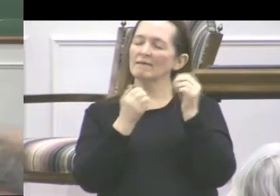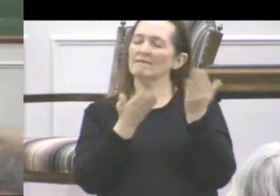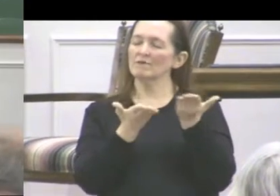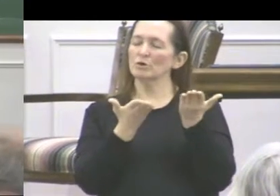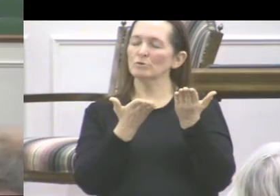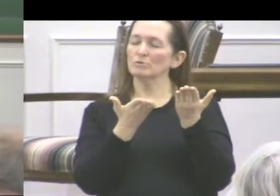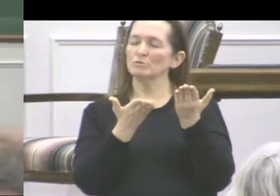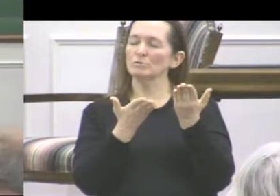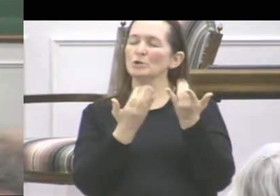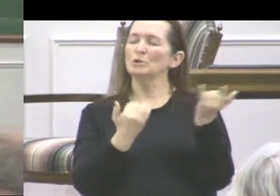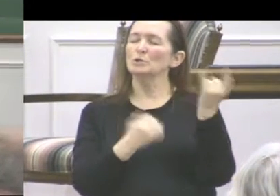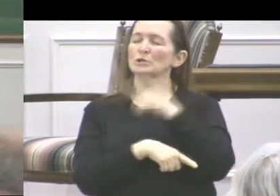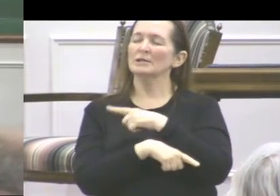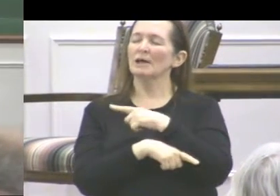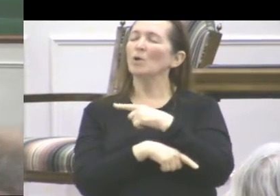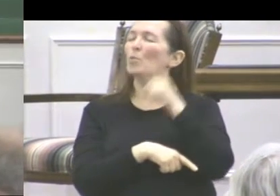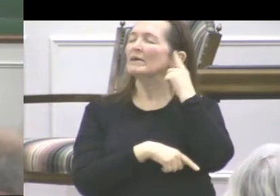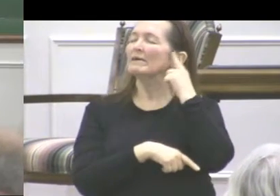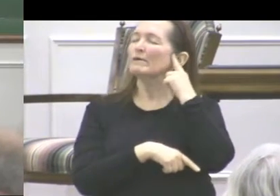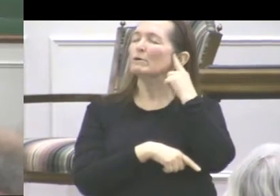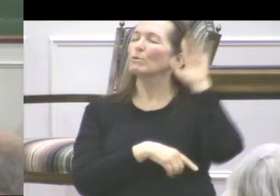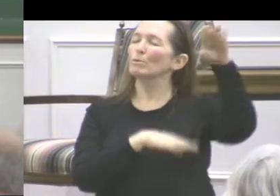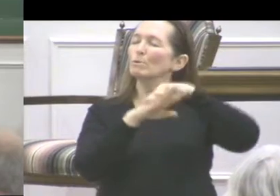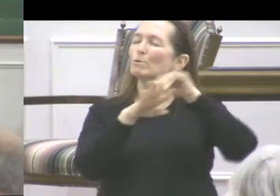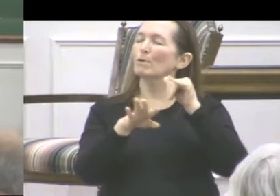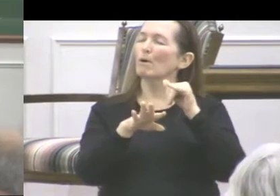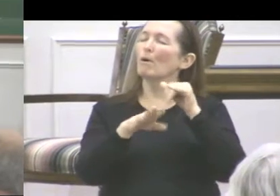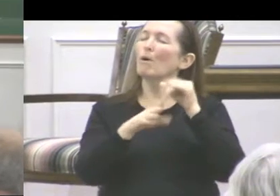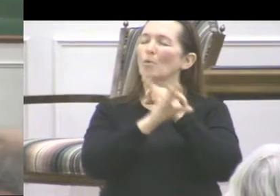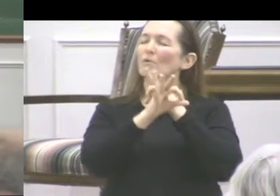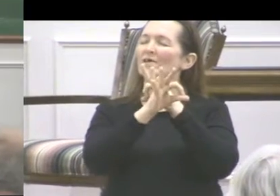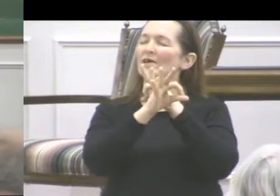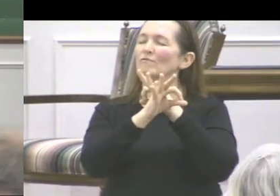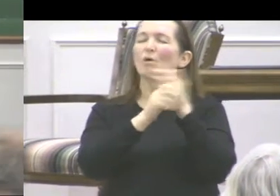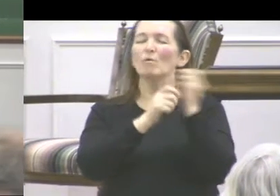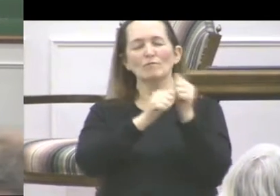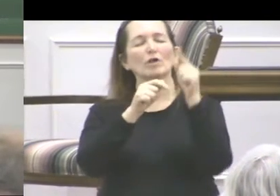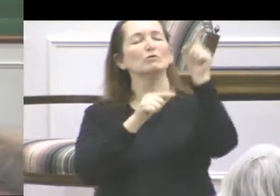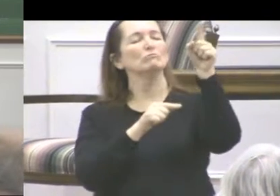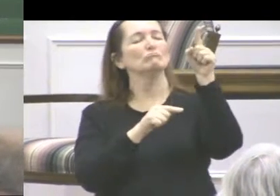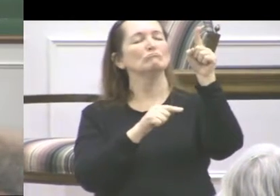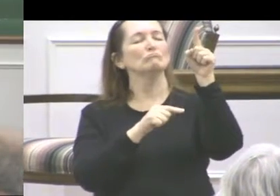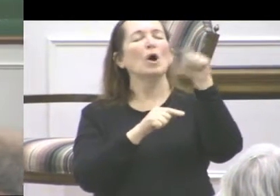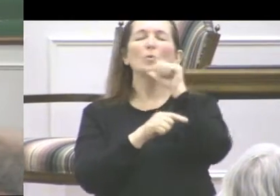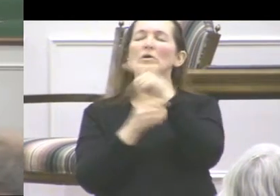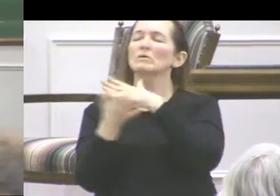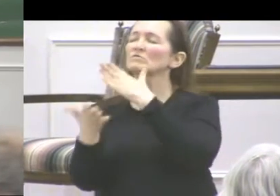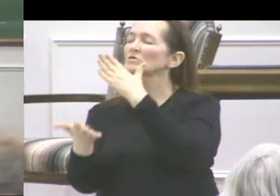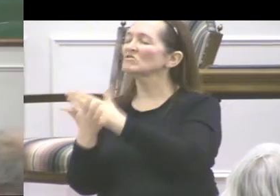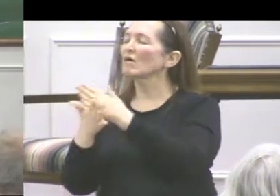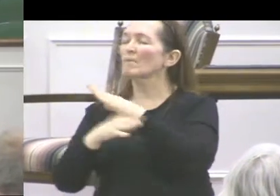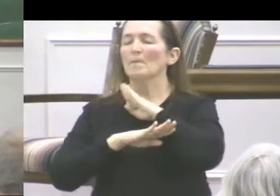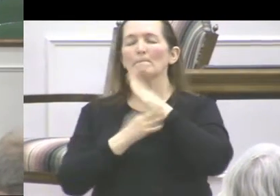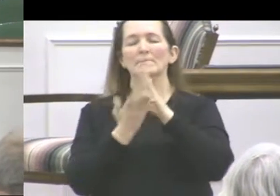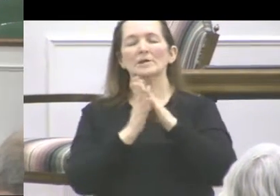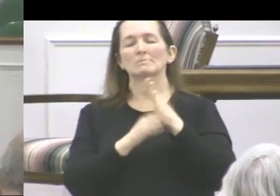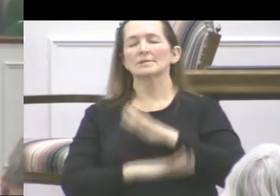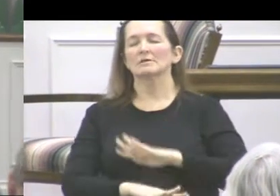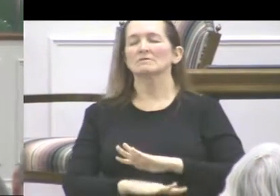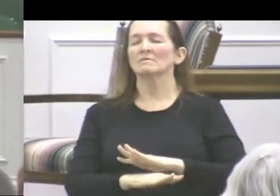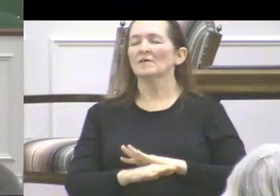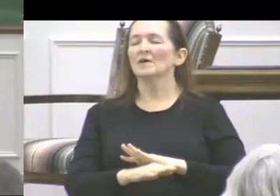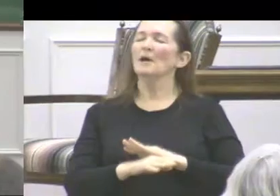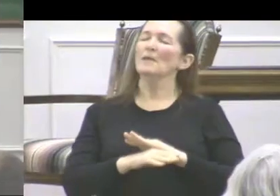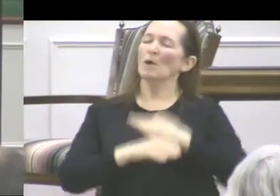we hear your leading and we're faithful and we follow it, that we don't settle. That we go the distance, Father, and that we